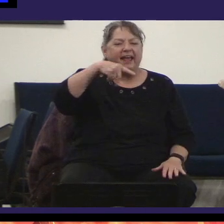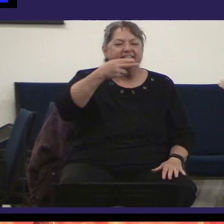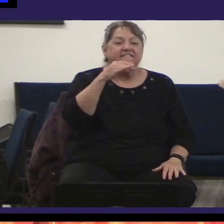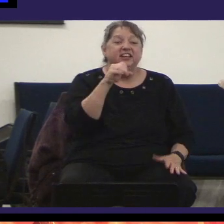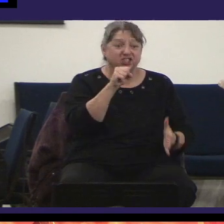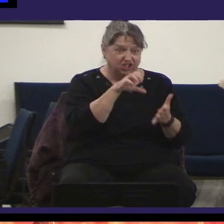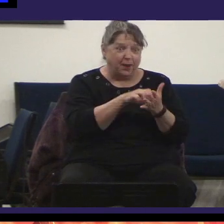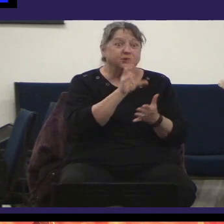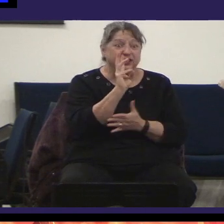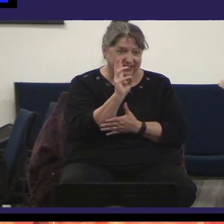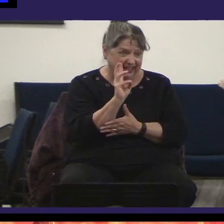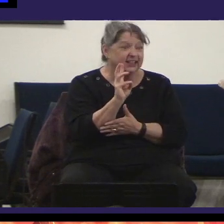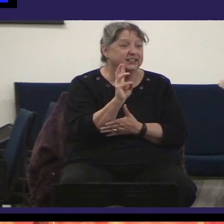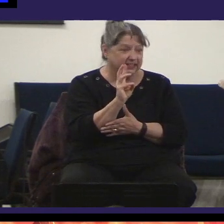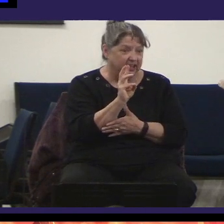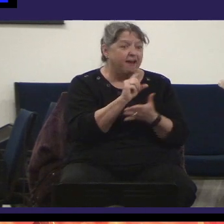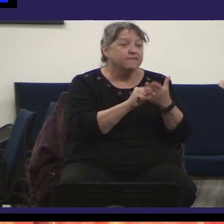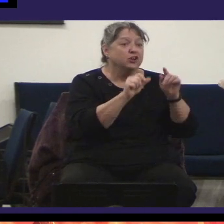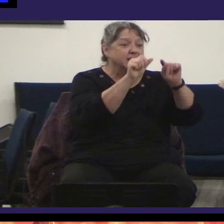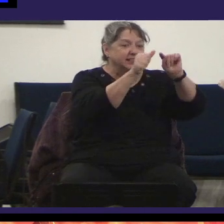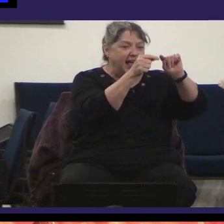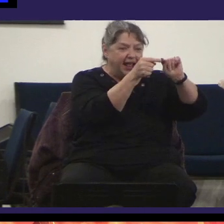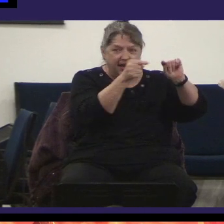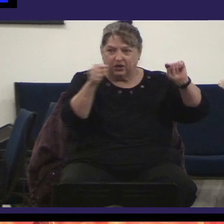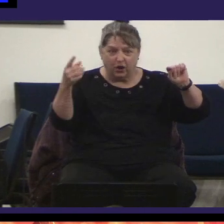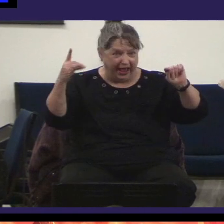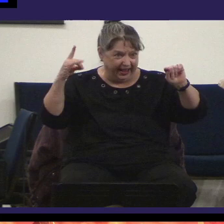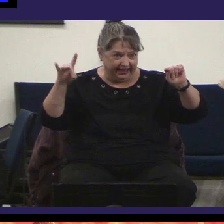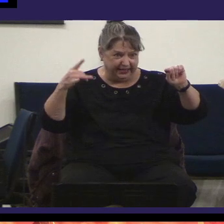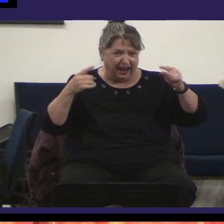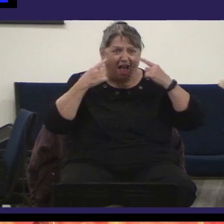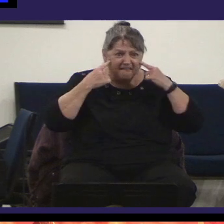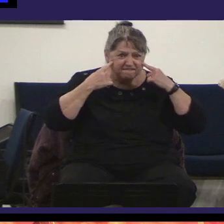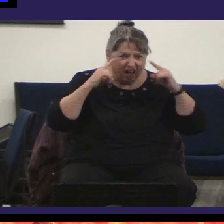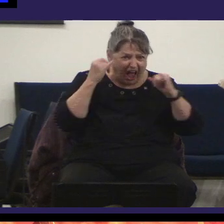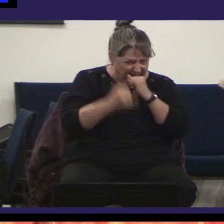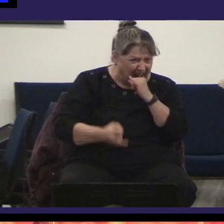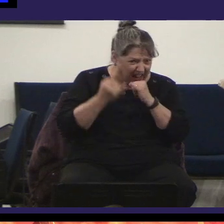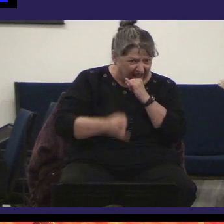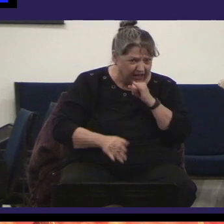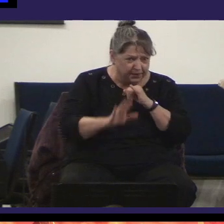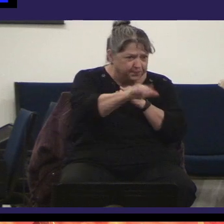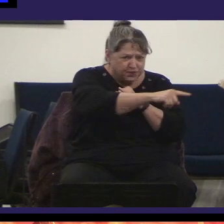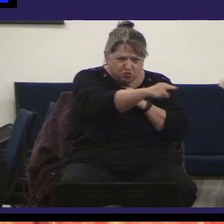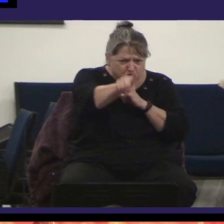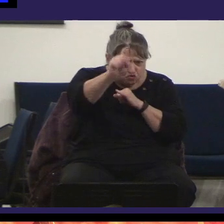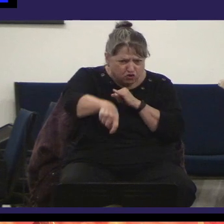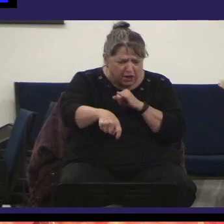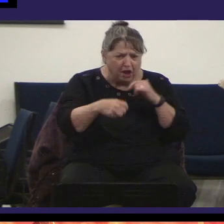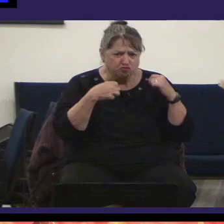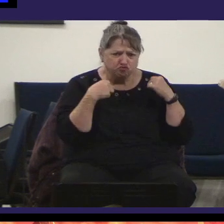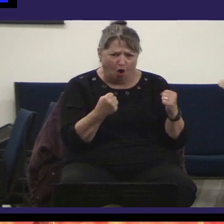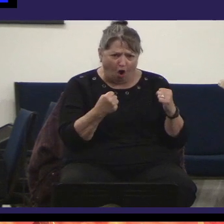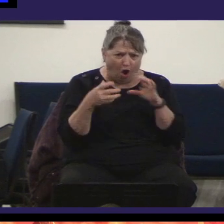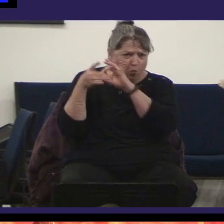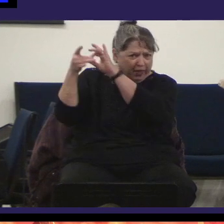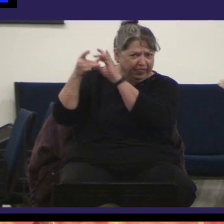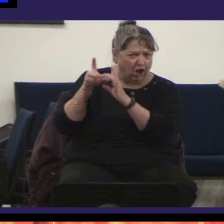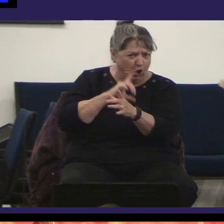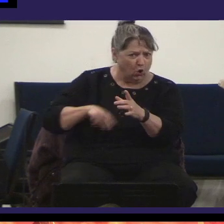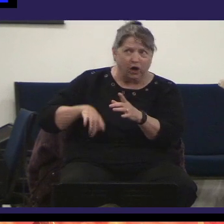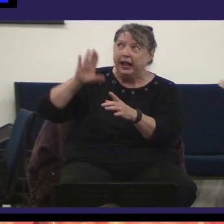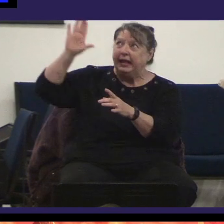6, verses 10 to 18. Finally, be strong in the Lord and in his mighty